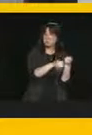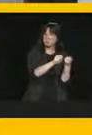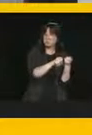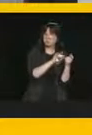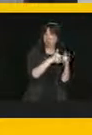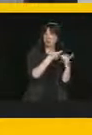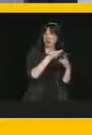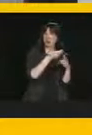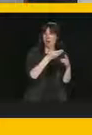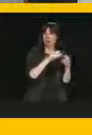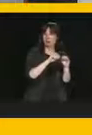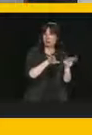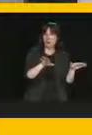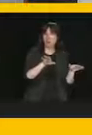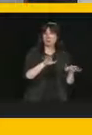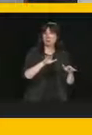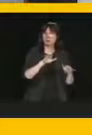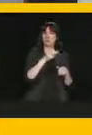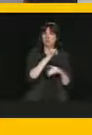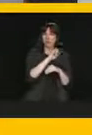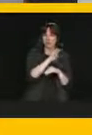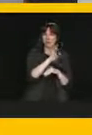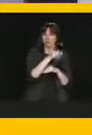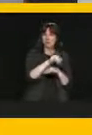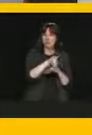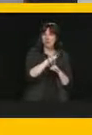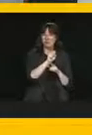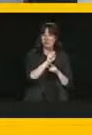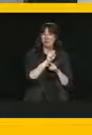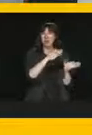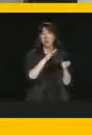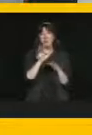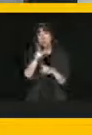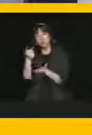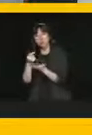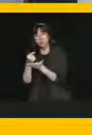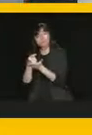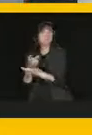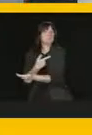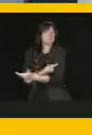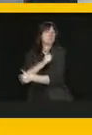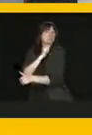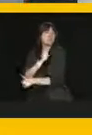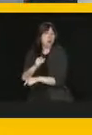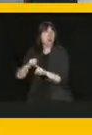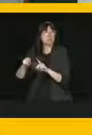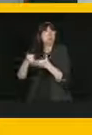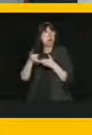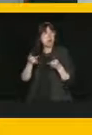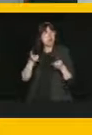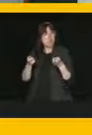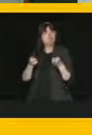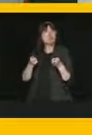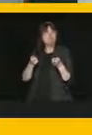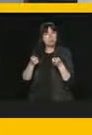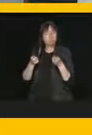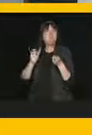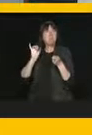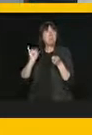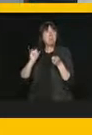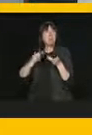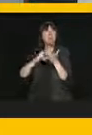of HIV, and there could be treatments that aren't a vaccine that could help us manage and get back to normal